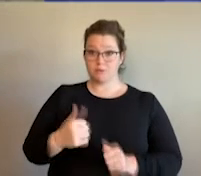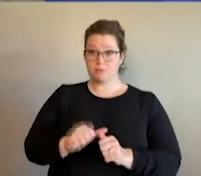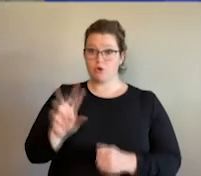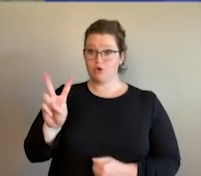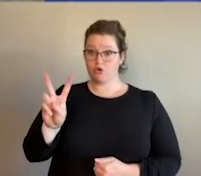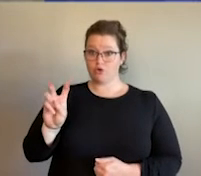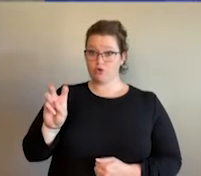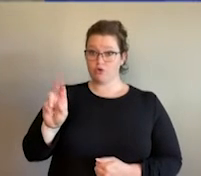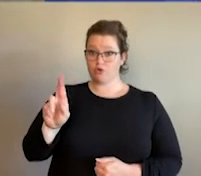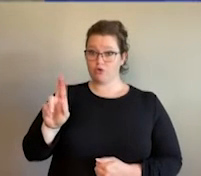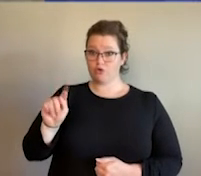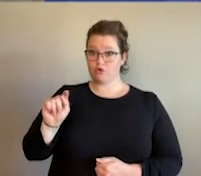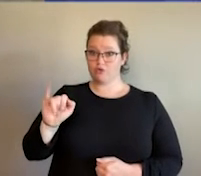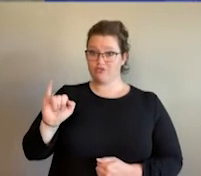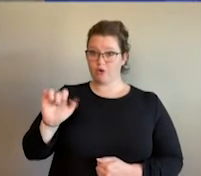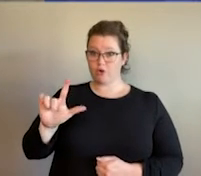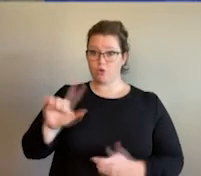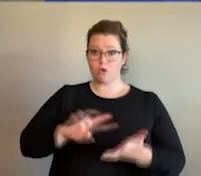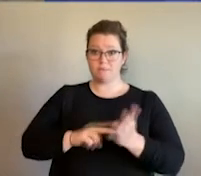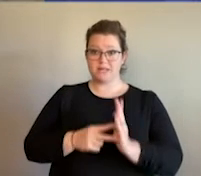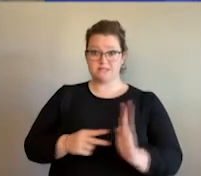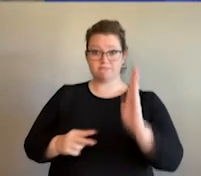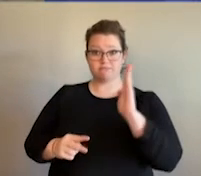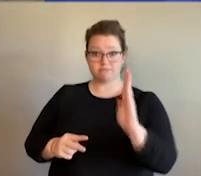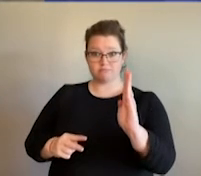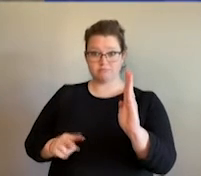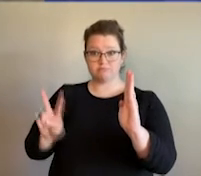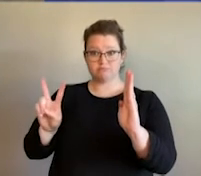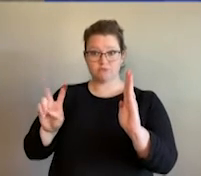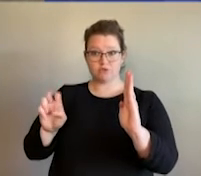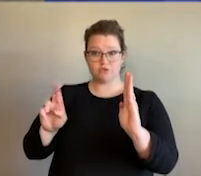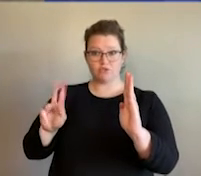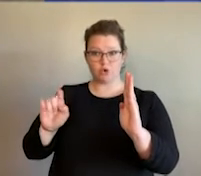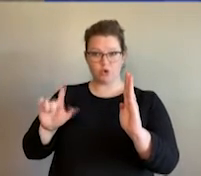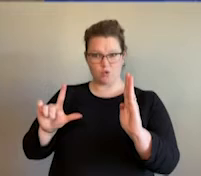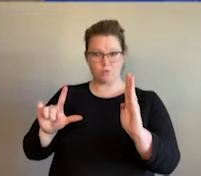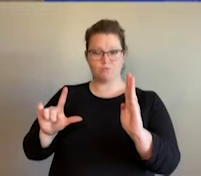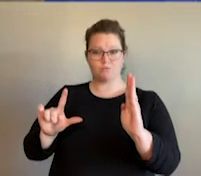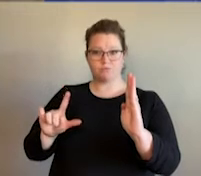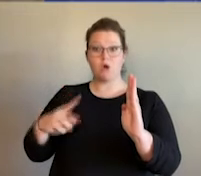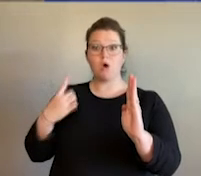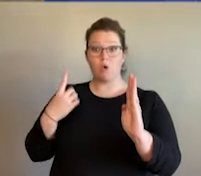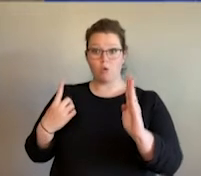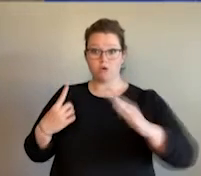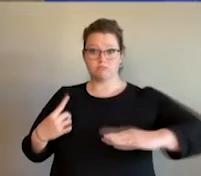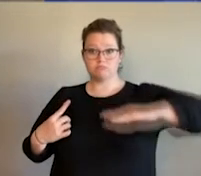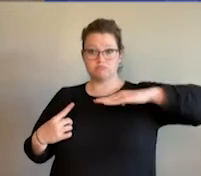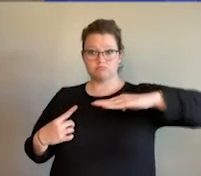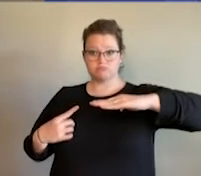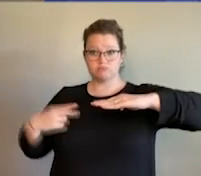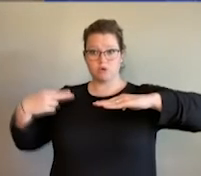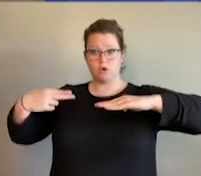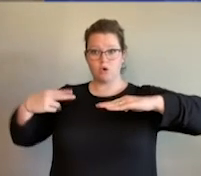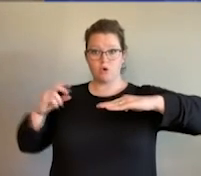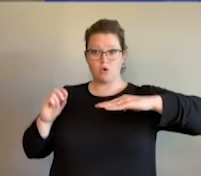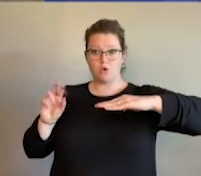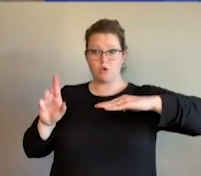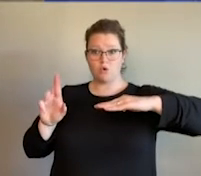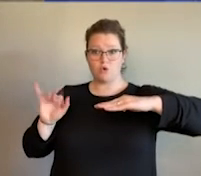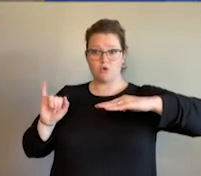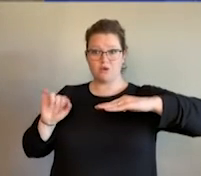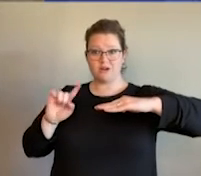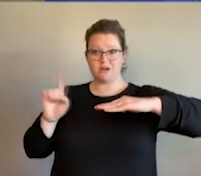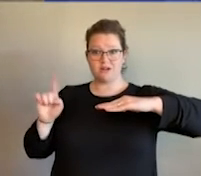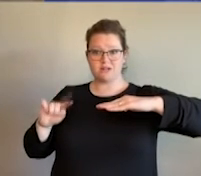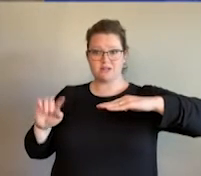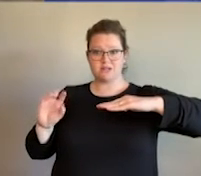that means that it's standing up and down, and one line in the middle horizontally, which means it is laying down side